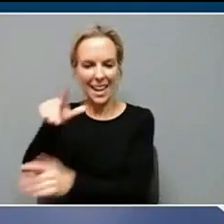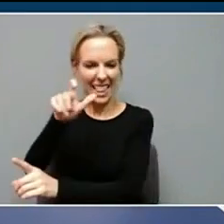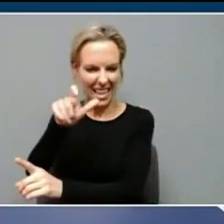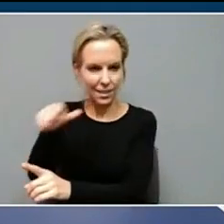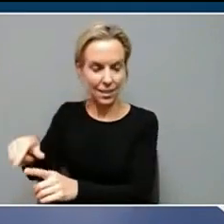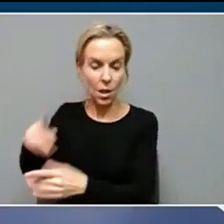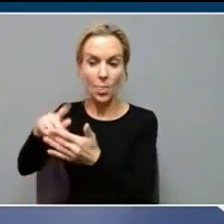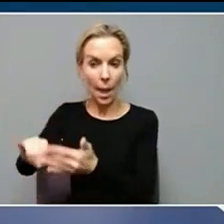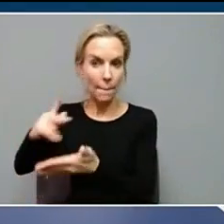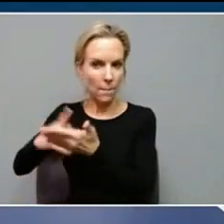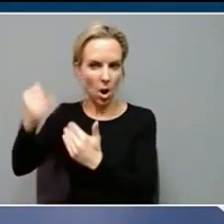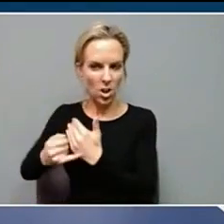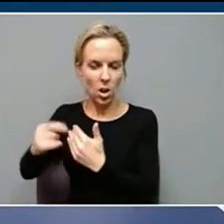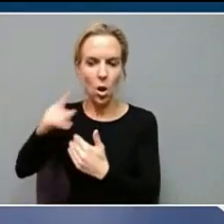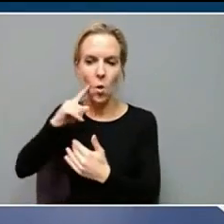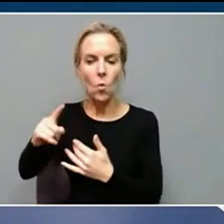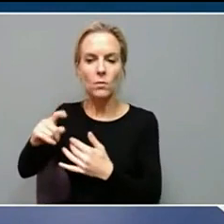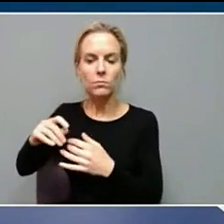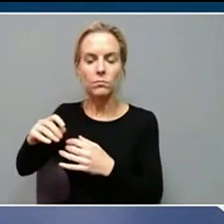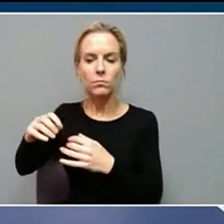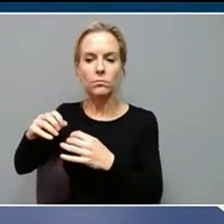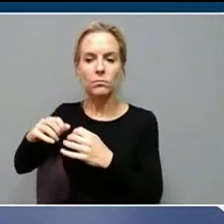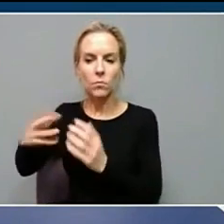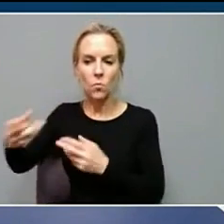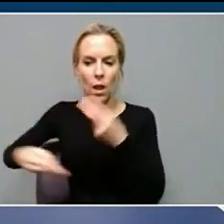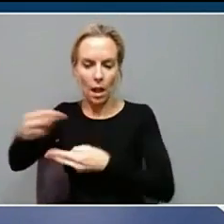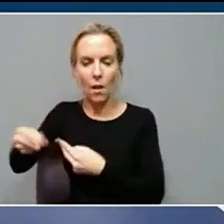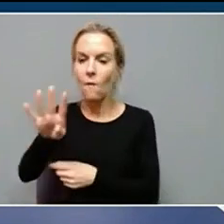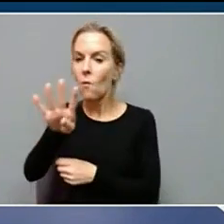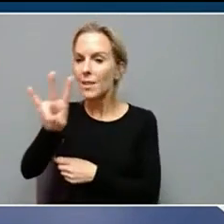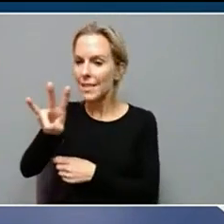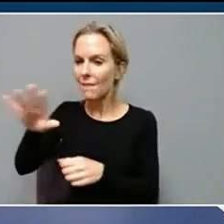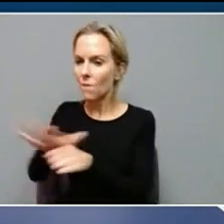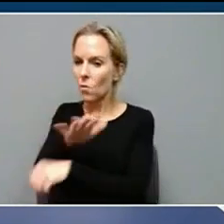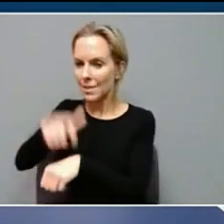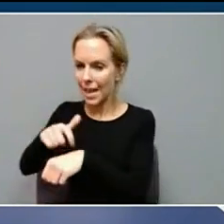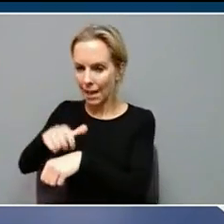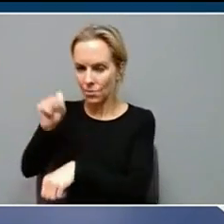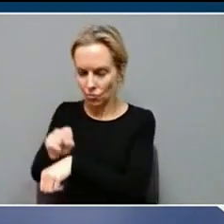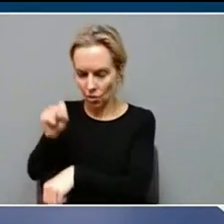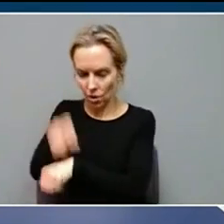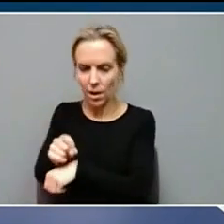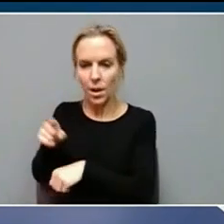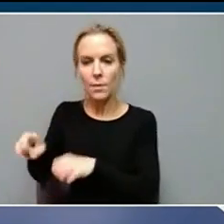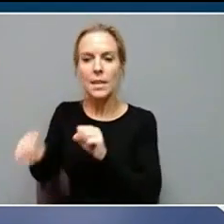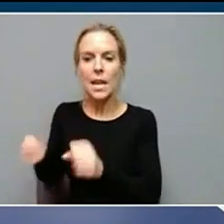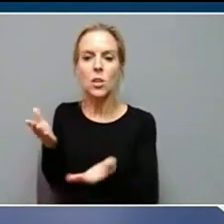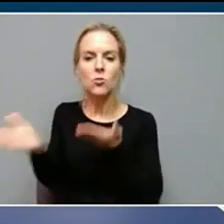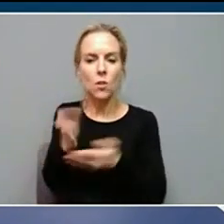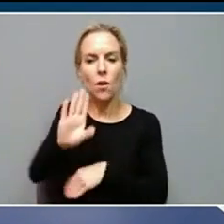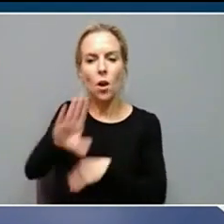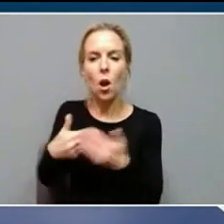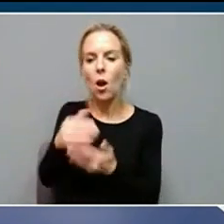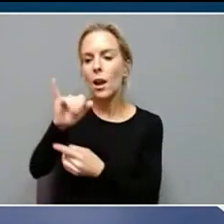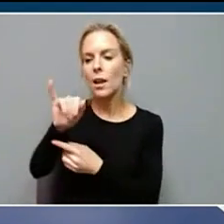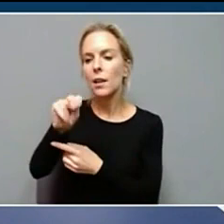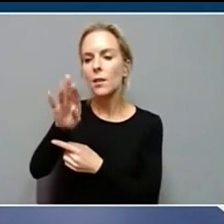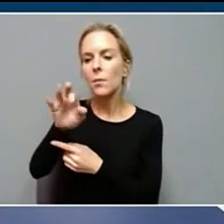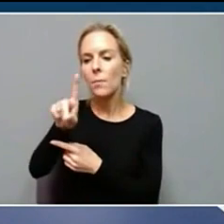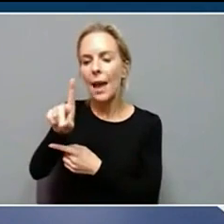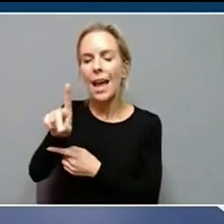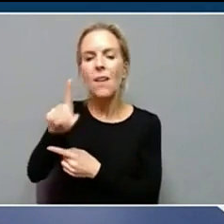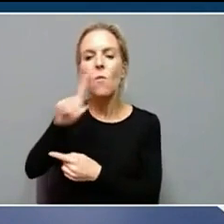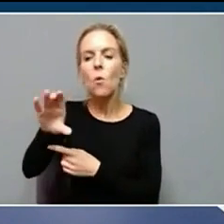47 full-time jobs over the next 3 years and improve the company's ability to service all inbound and departing commercial flights